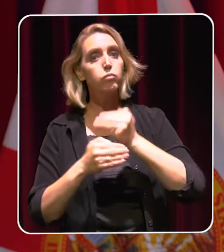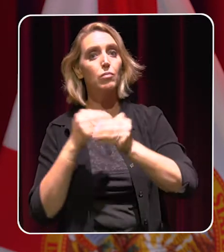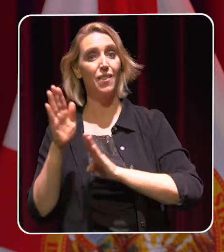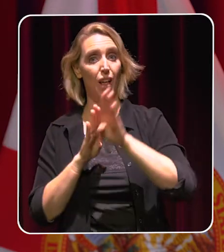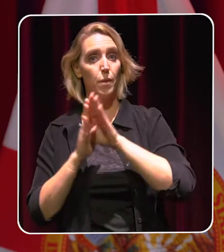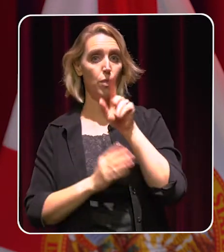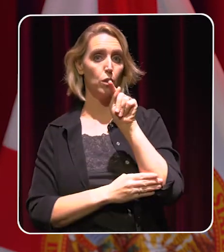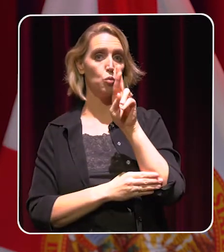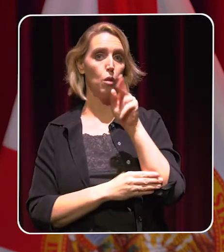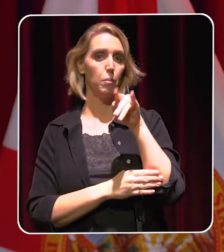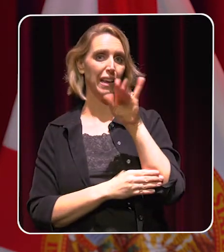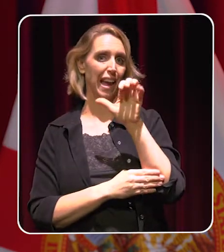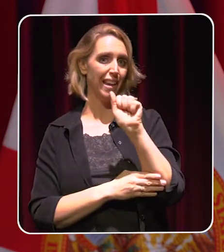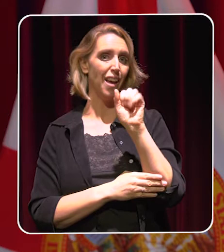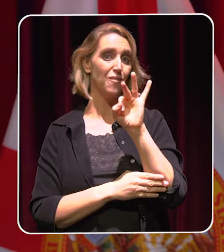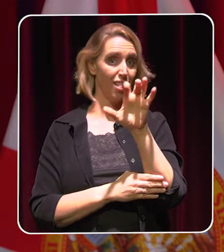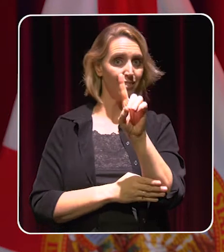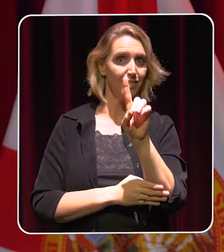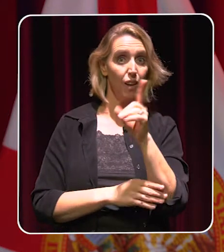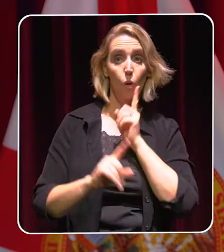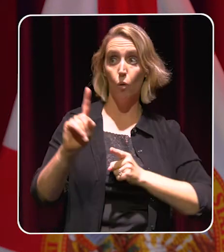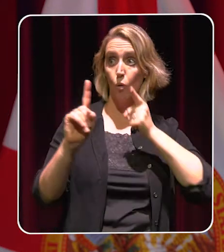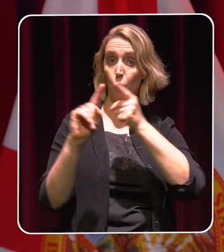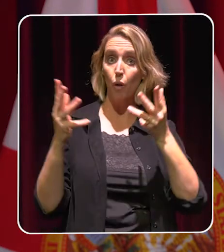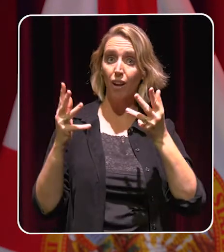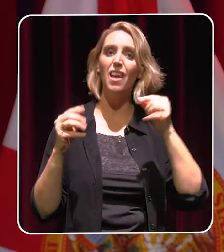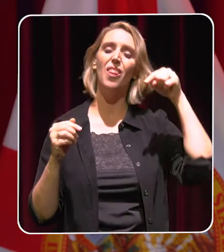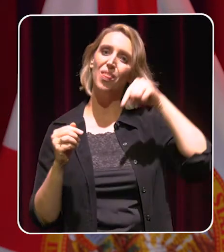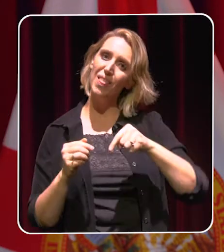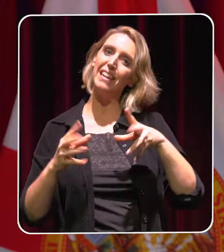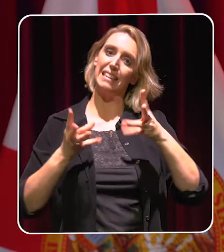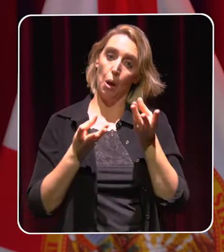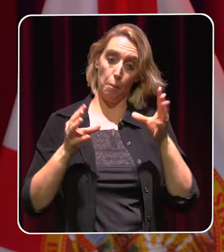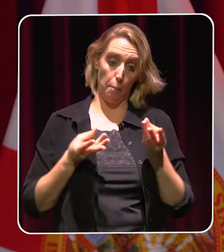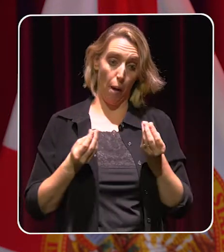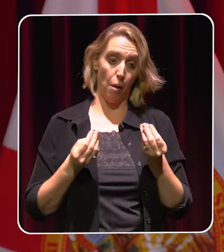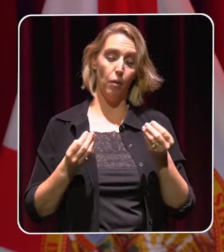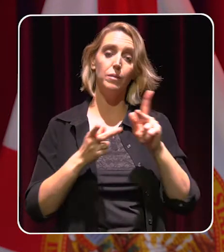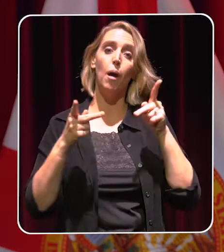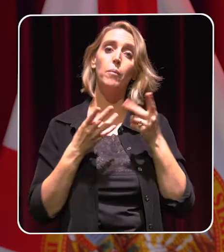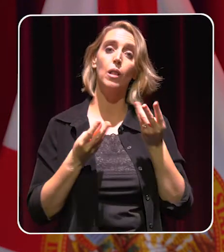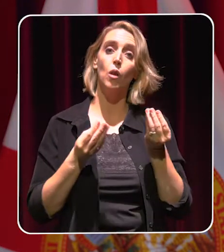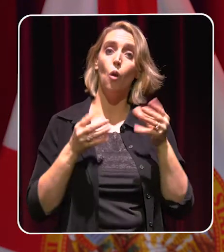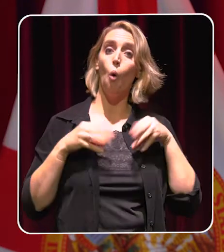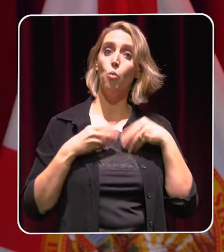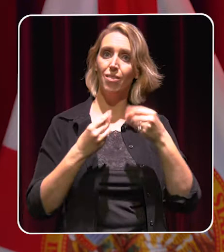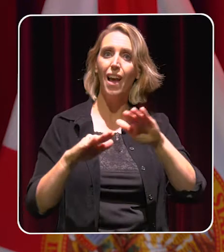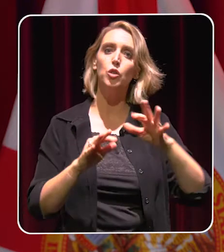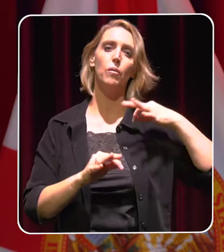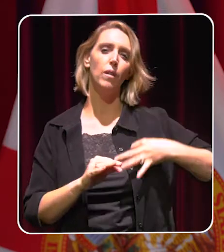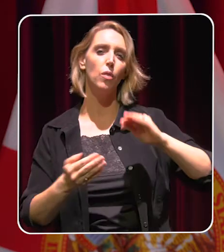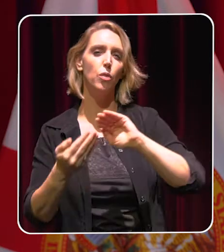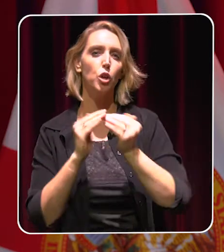of redeveloping the Tropicana field site, we do so with the goal of protecting this publicly owned land in order to ensure that it benefits